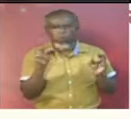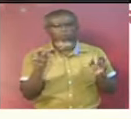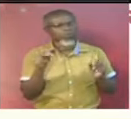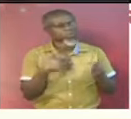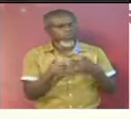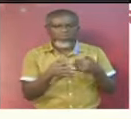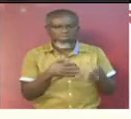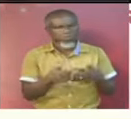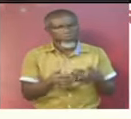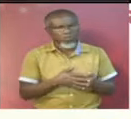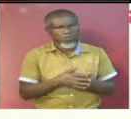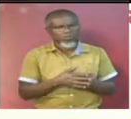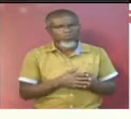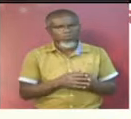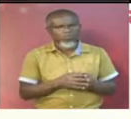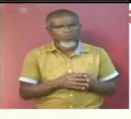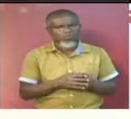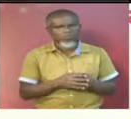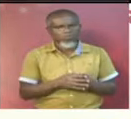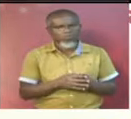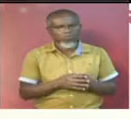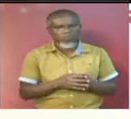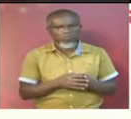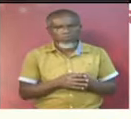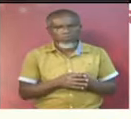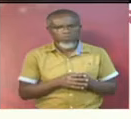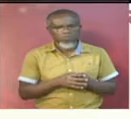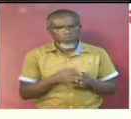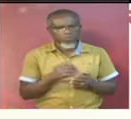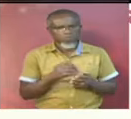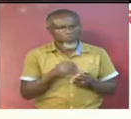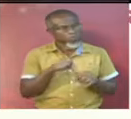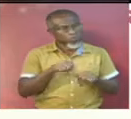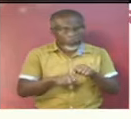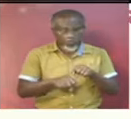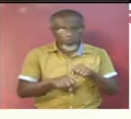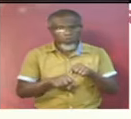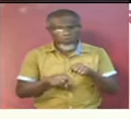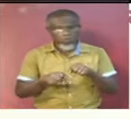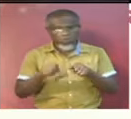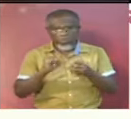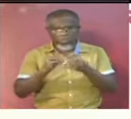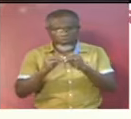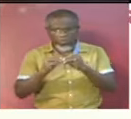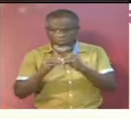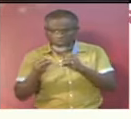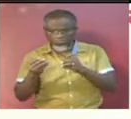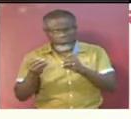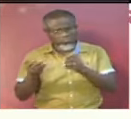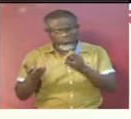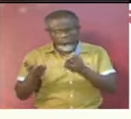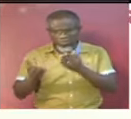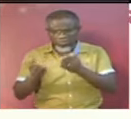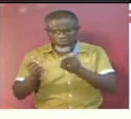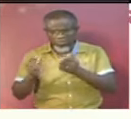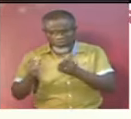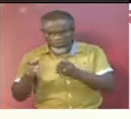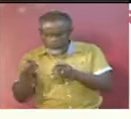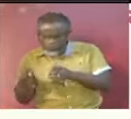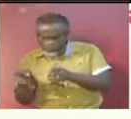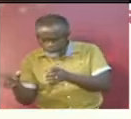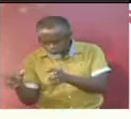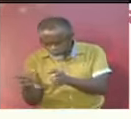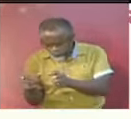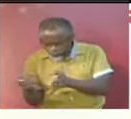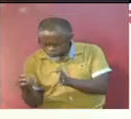etc., but it may not be stuff that is collated and sent forward or sent up the chain. The ability to do that